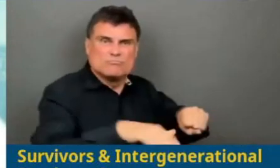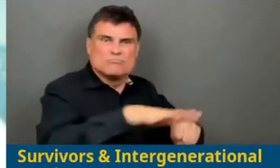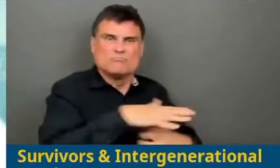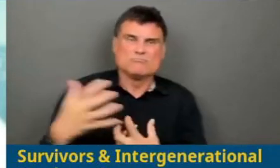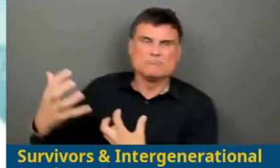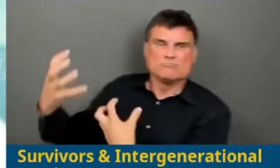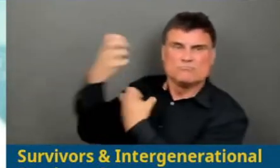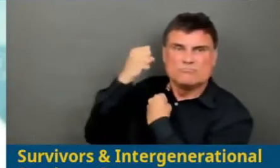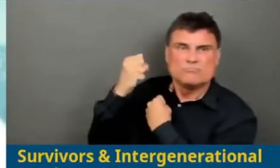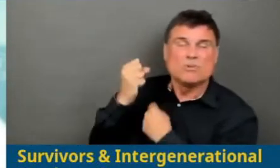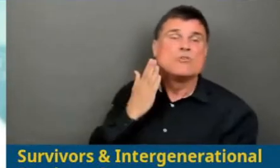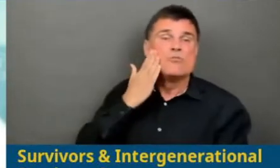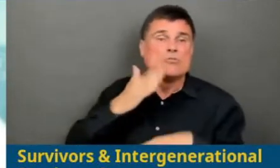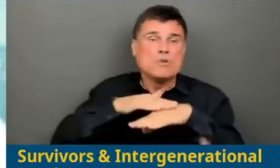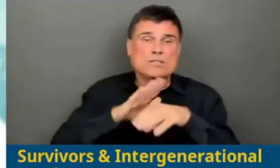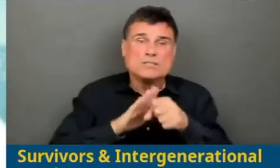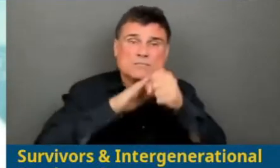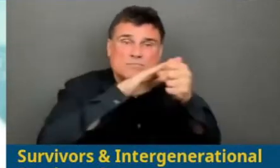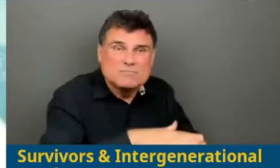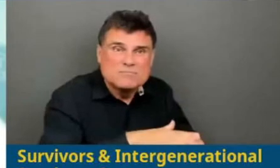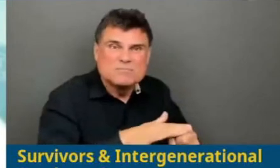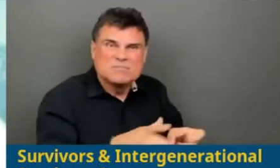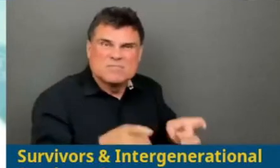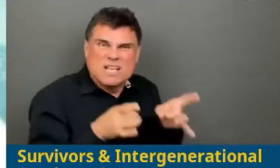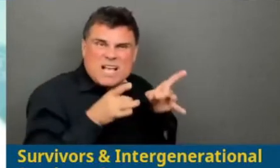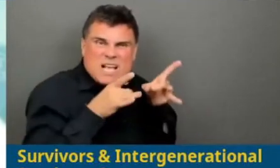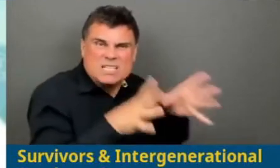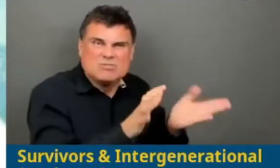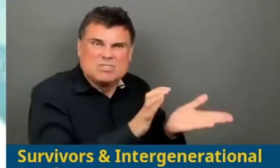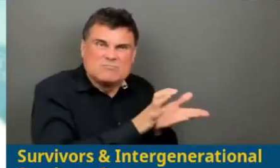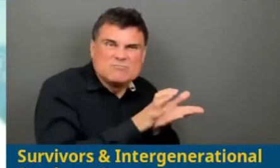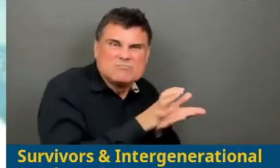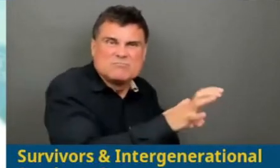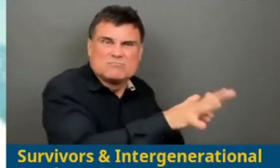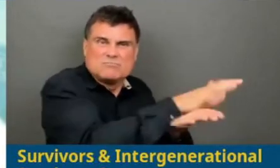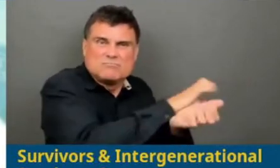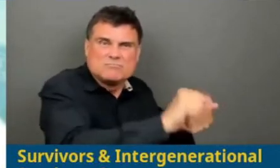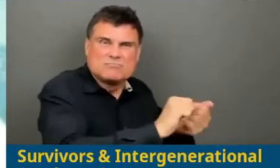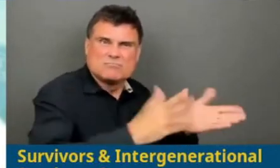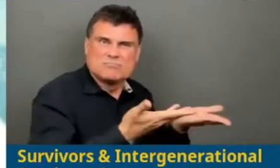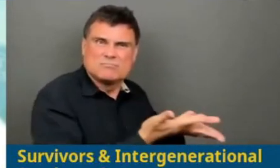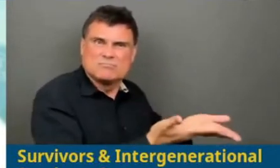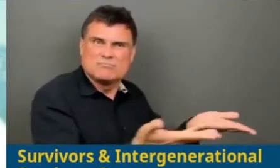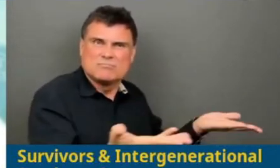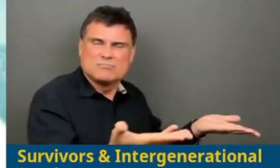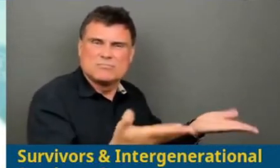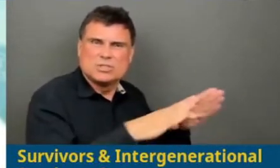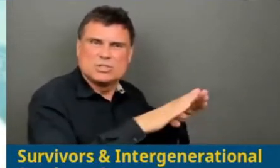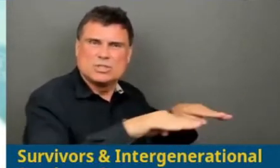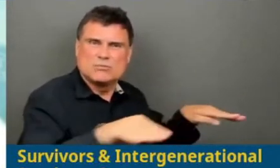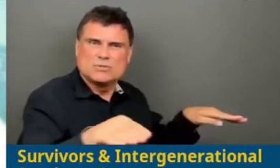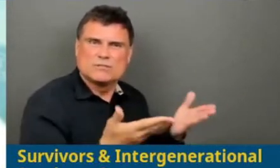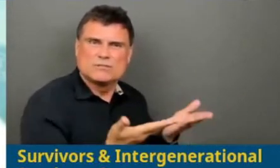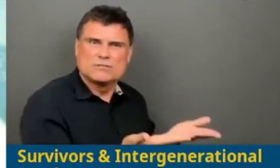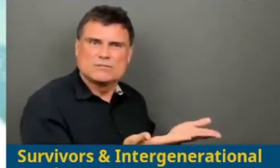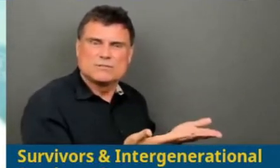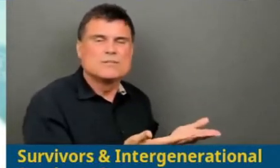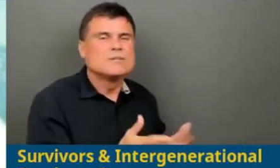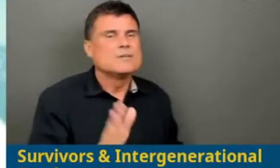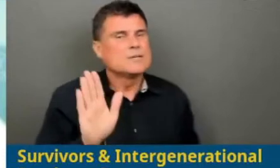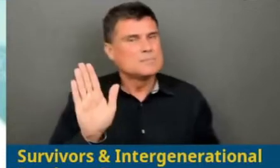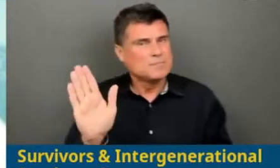calculated acts of hatred and genocide. But it has shined a light on the